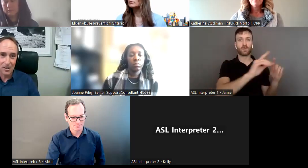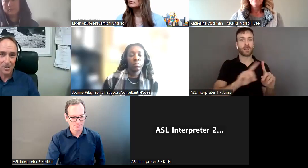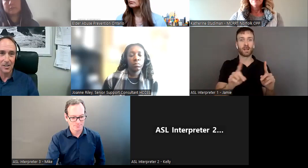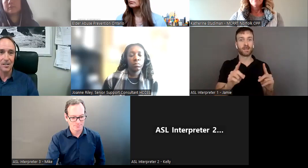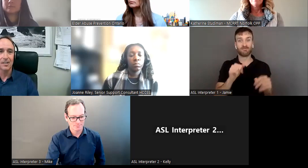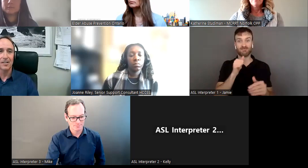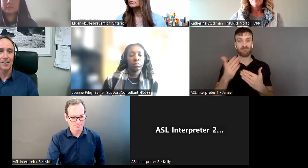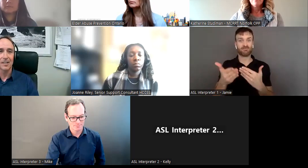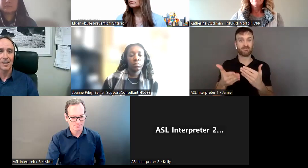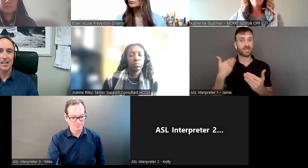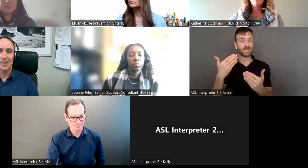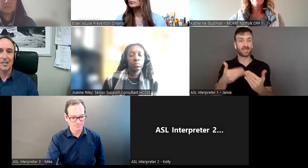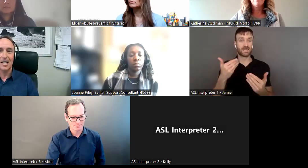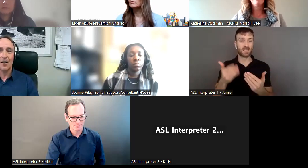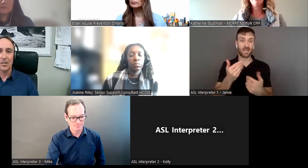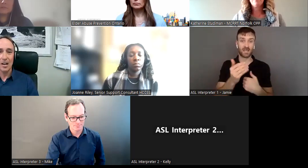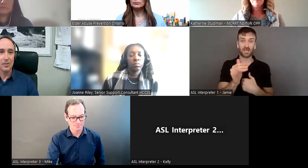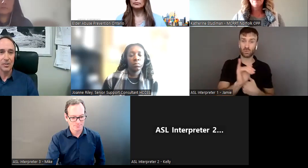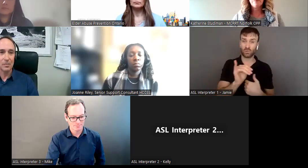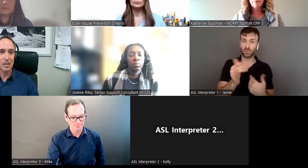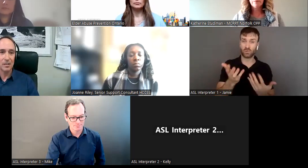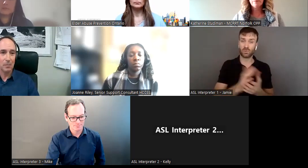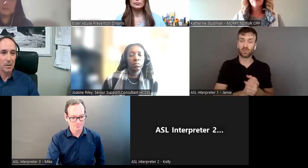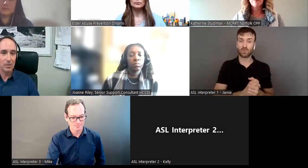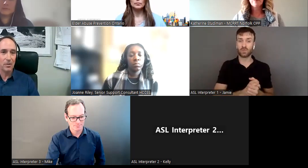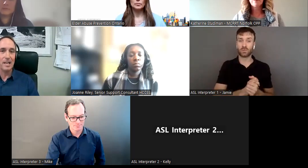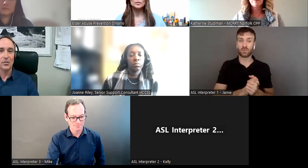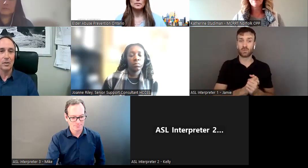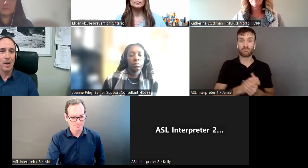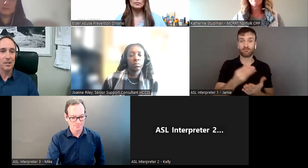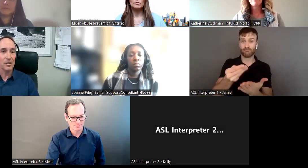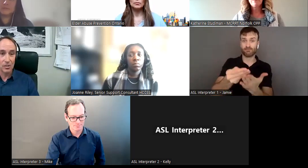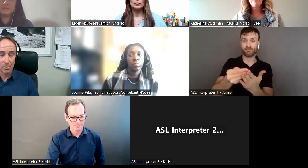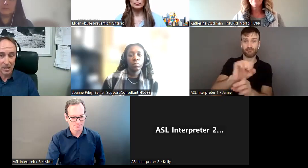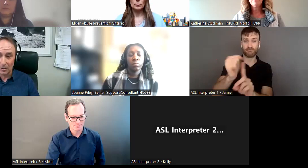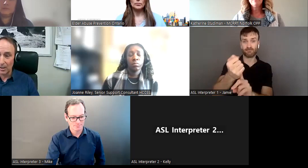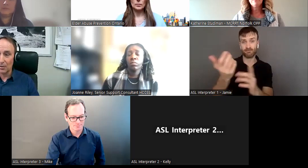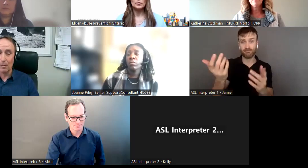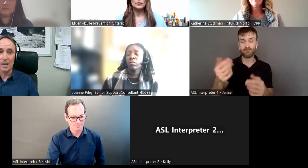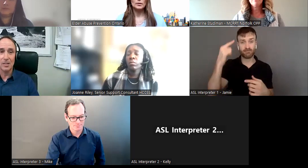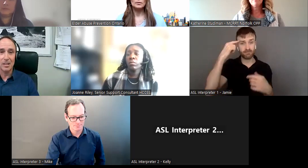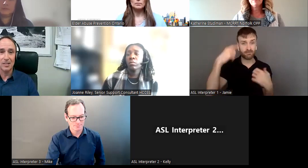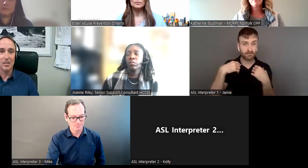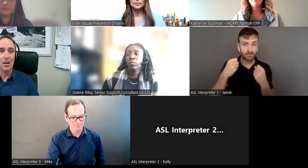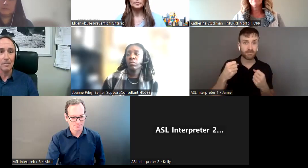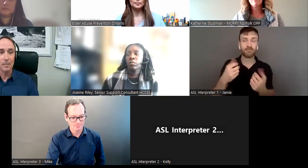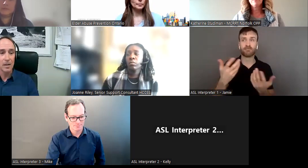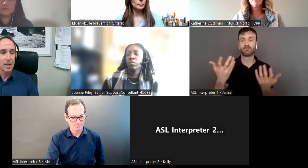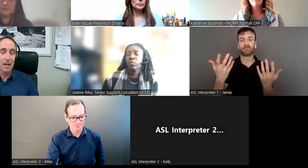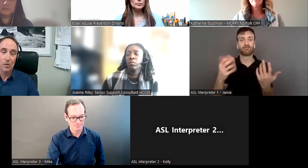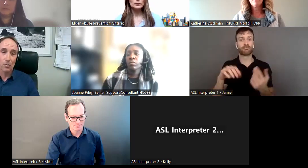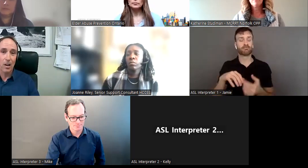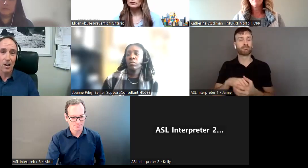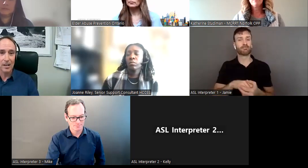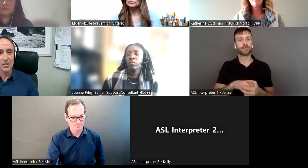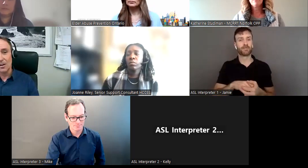as easy as it sounds either, just because of people's financial capacities, their mental health capacity at the time,